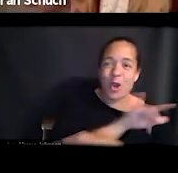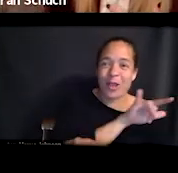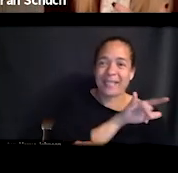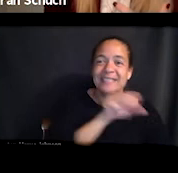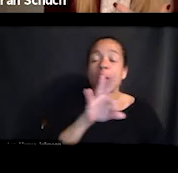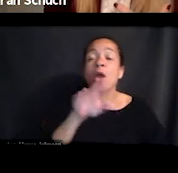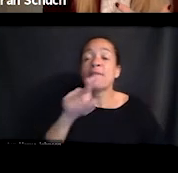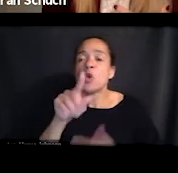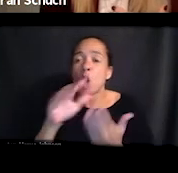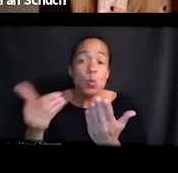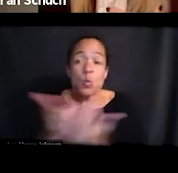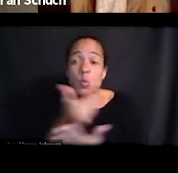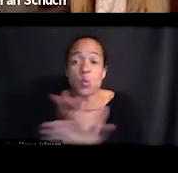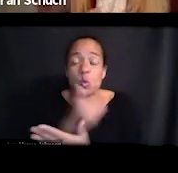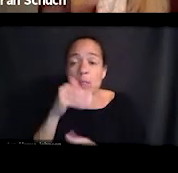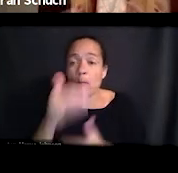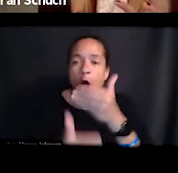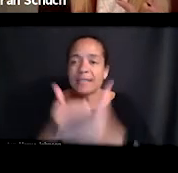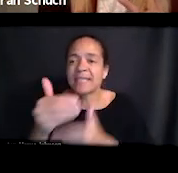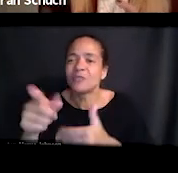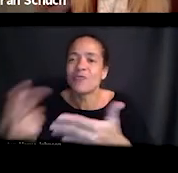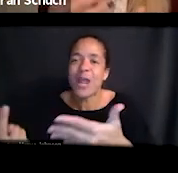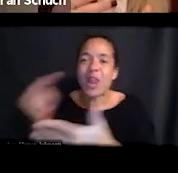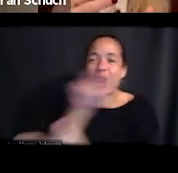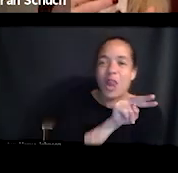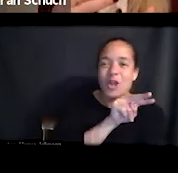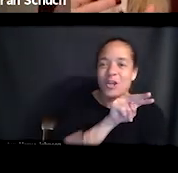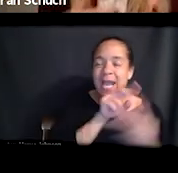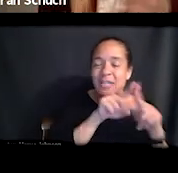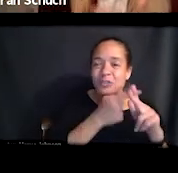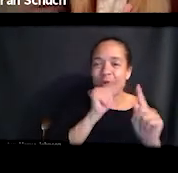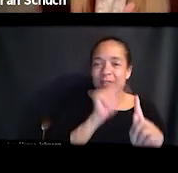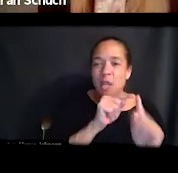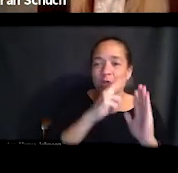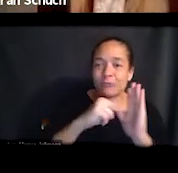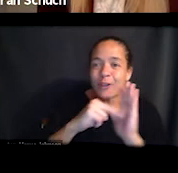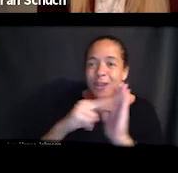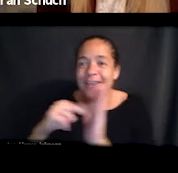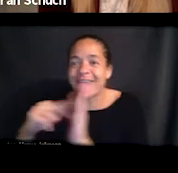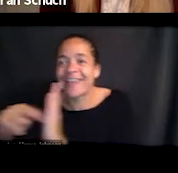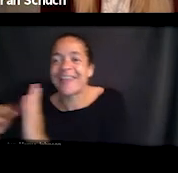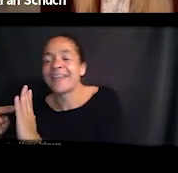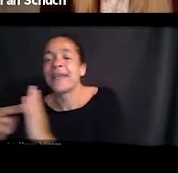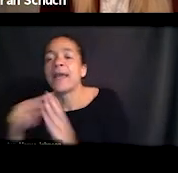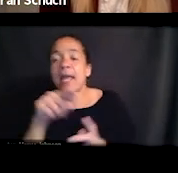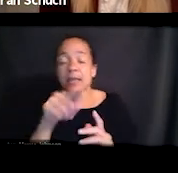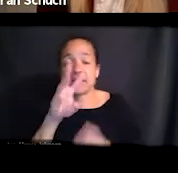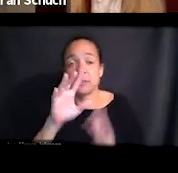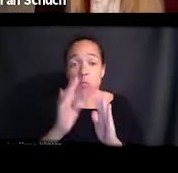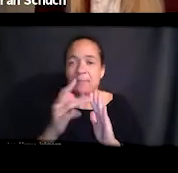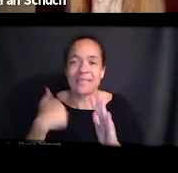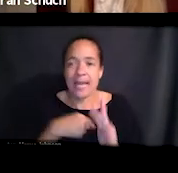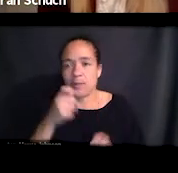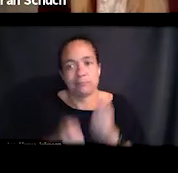all started and kind of how it went. And this website kind of, it adjusted as we went. It didn't start off like this. We had